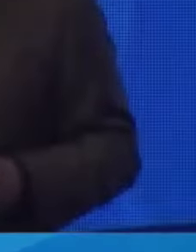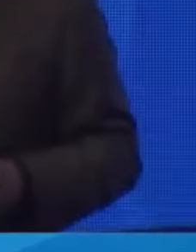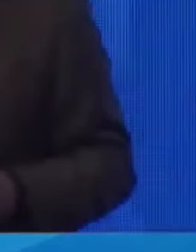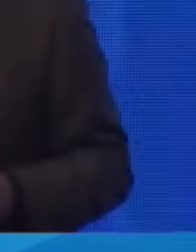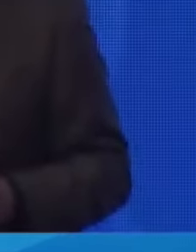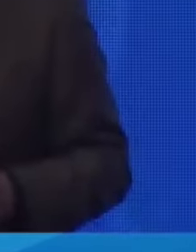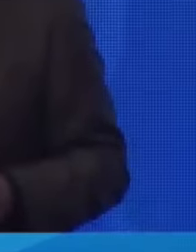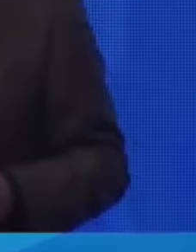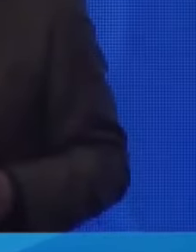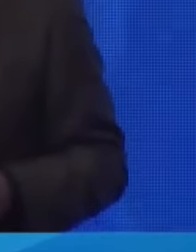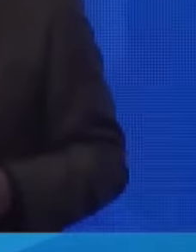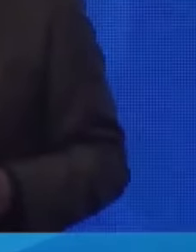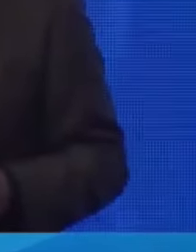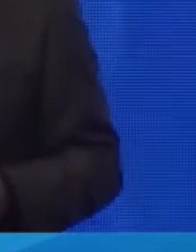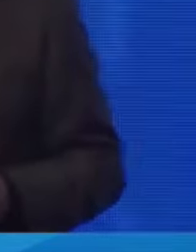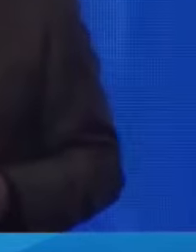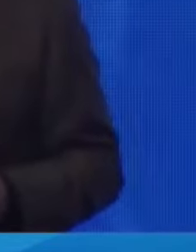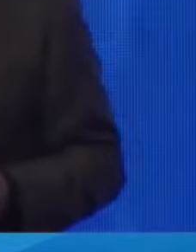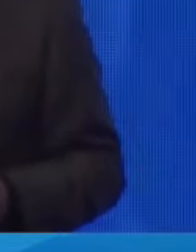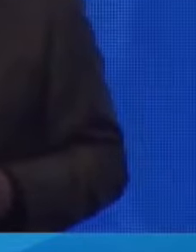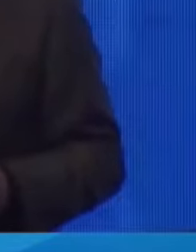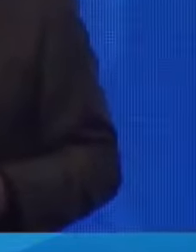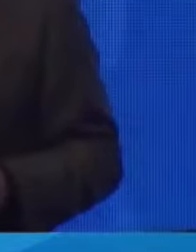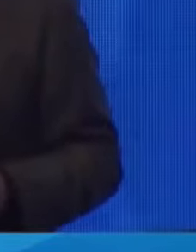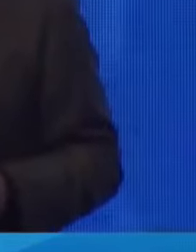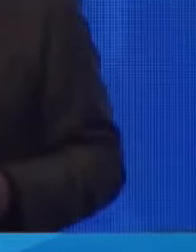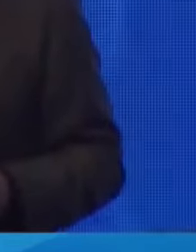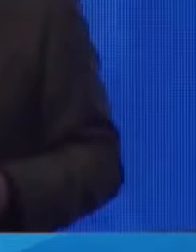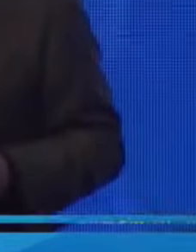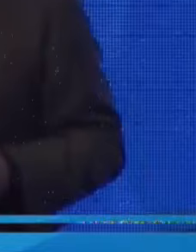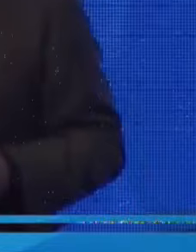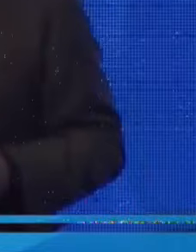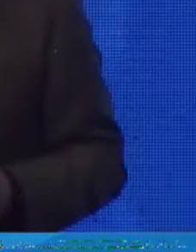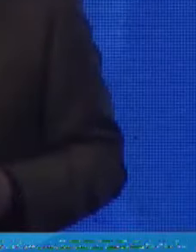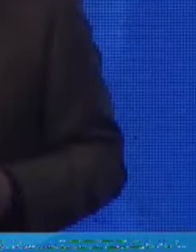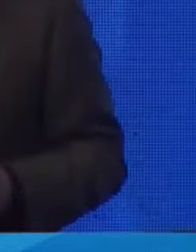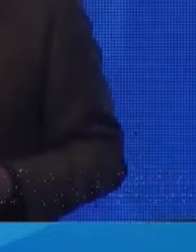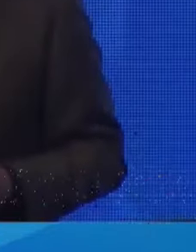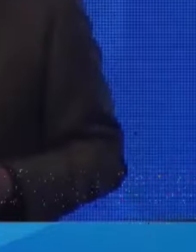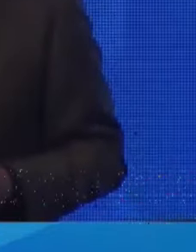Fortress my God in